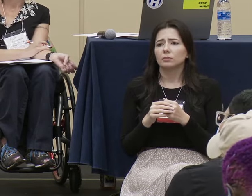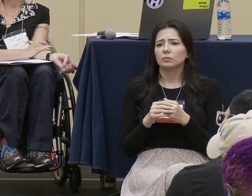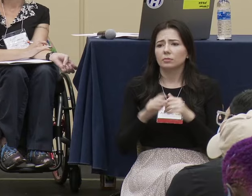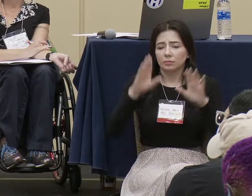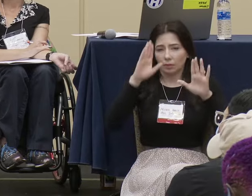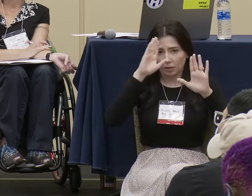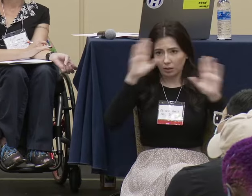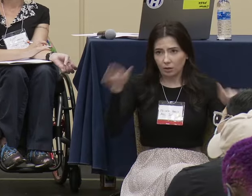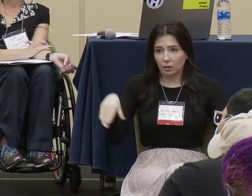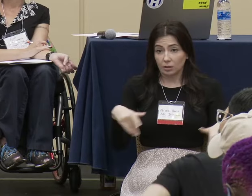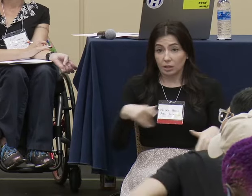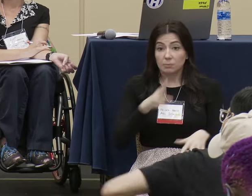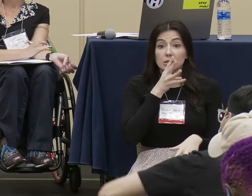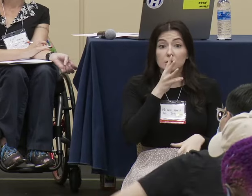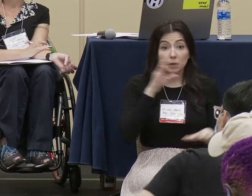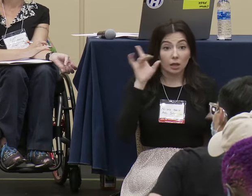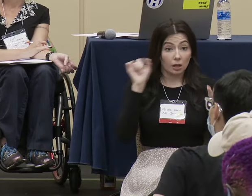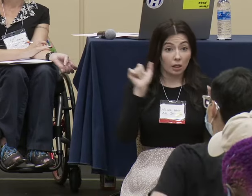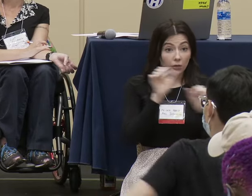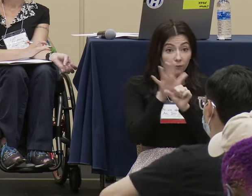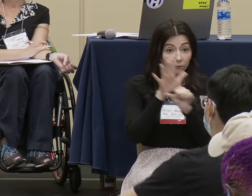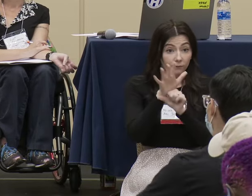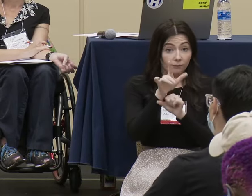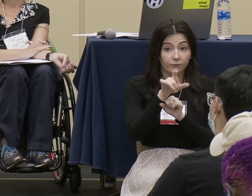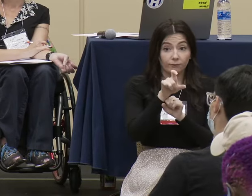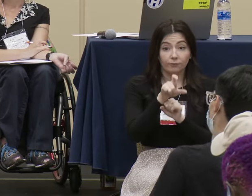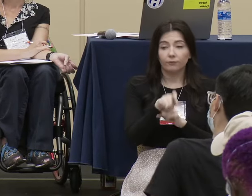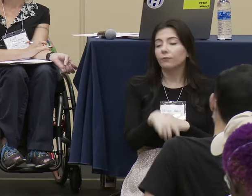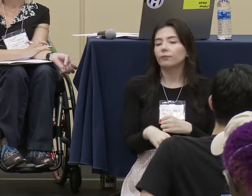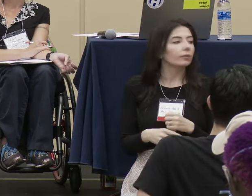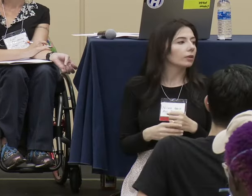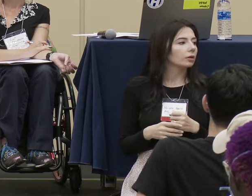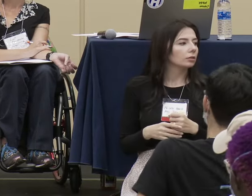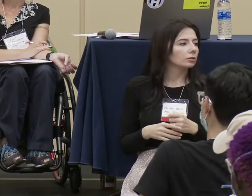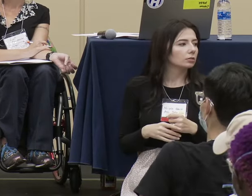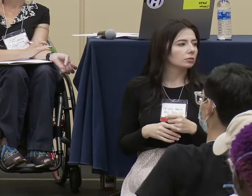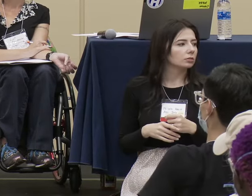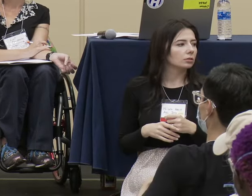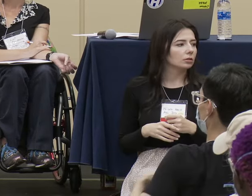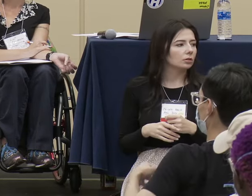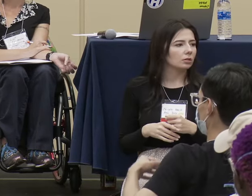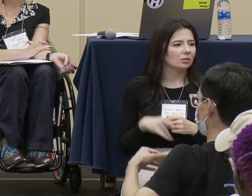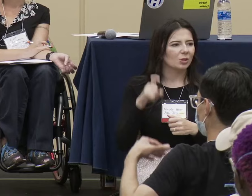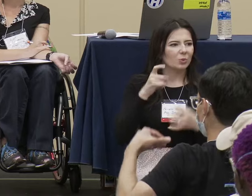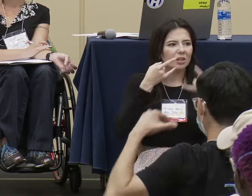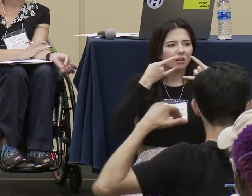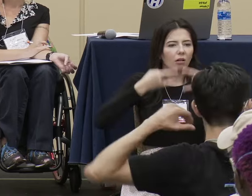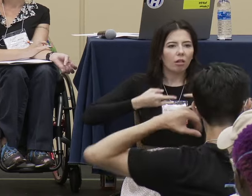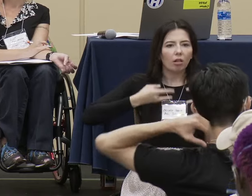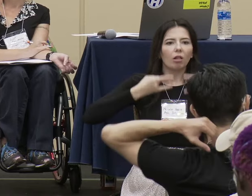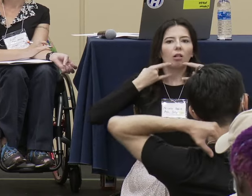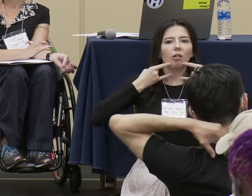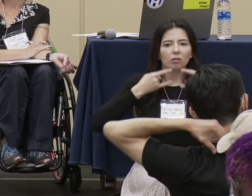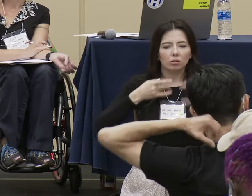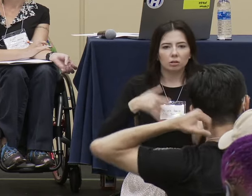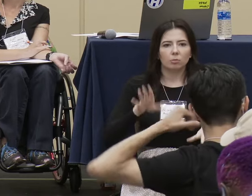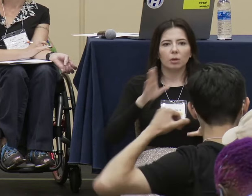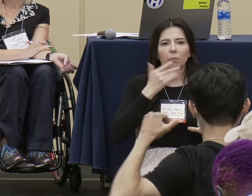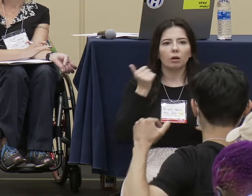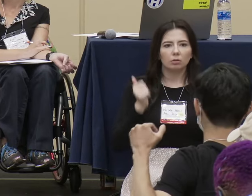Hi. Am I speaking loudly enough? A little louder. Okay. Is this better?